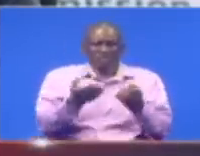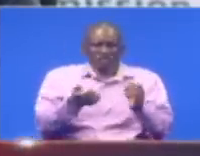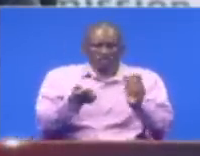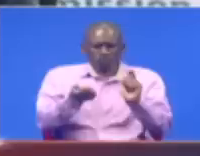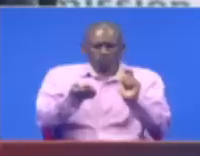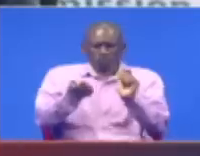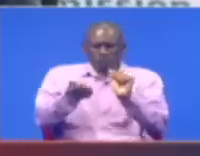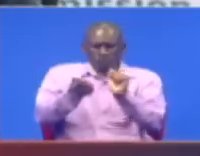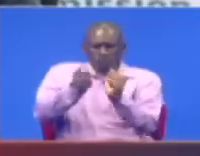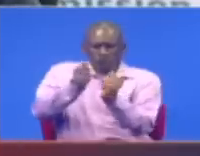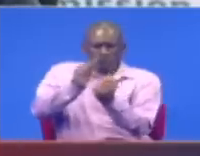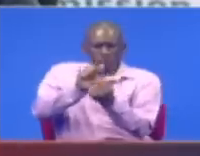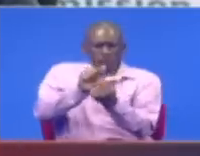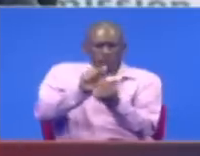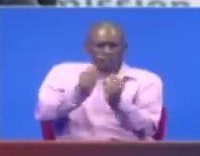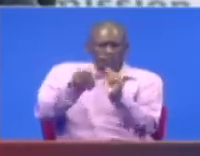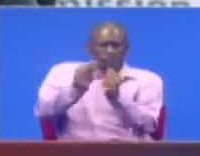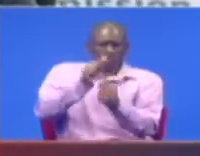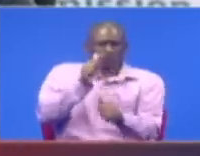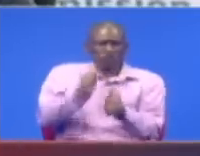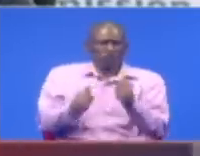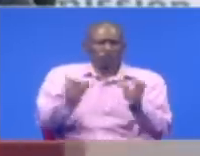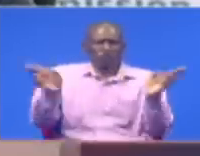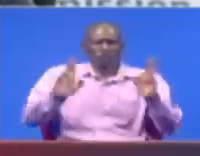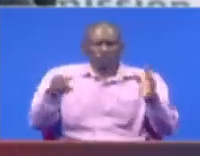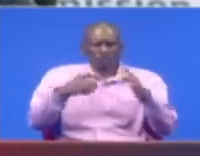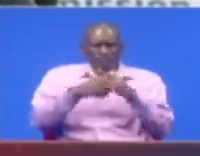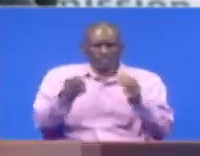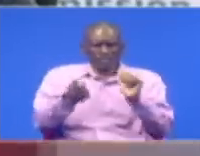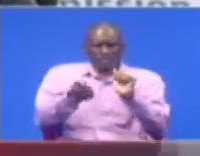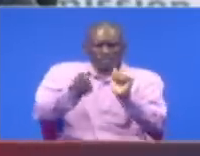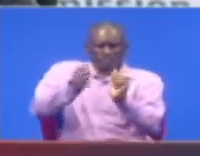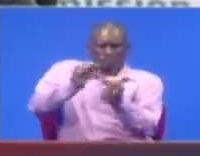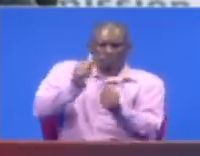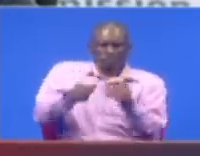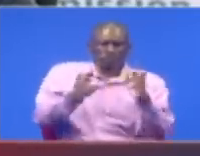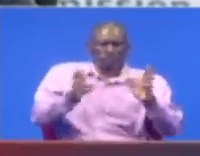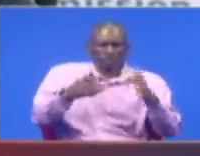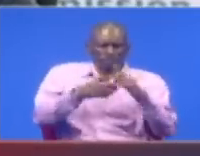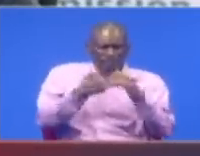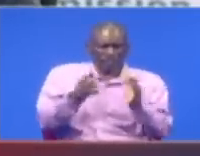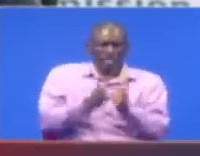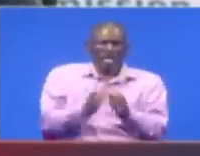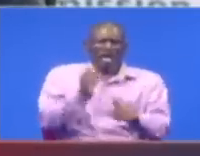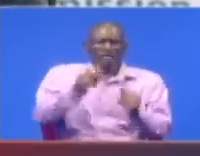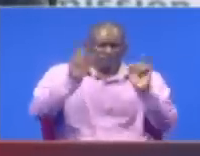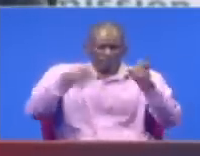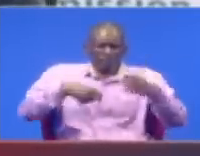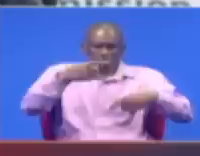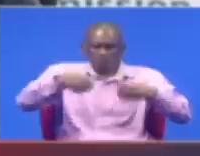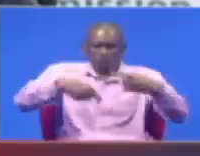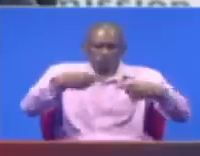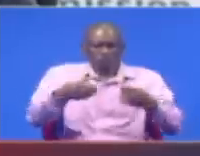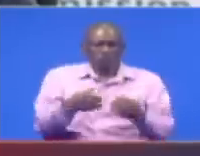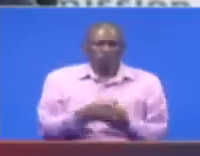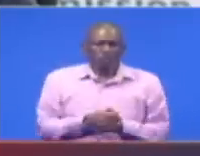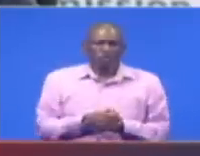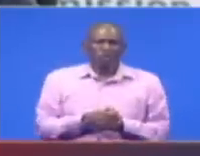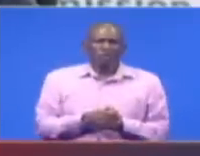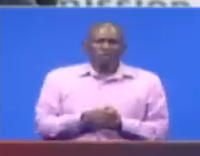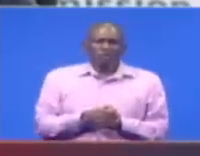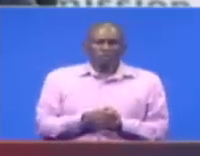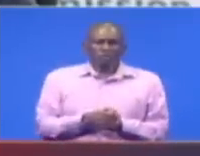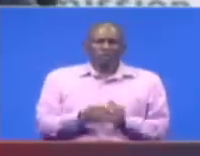reforms that we have already begun and which must be continued. And